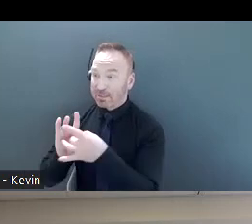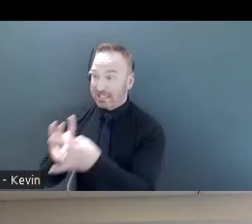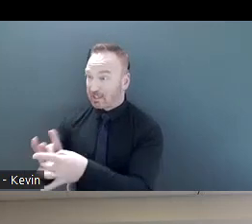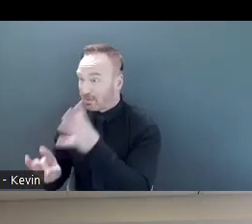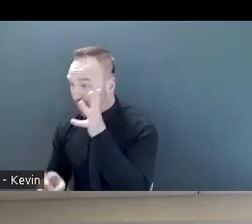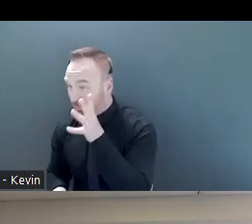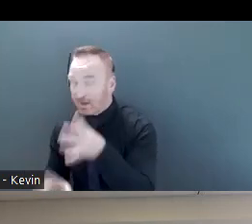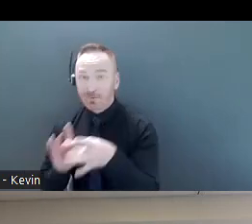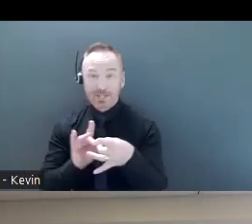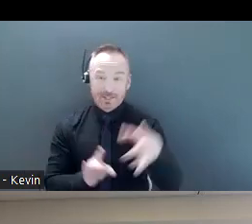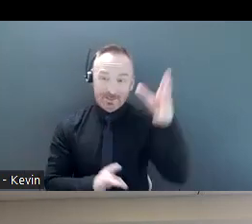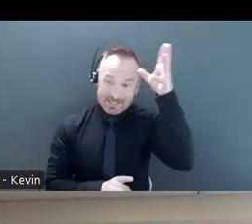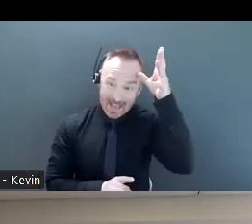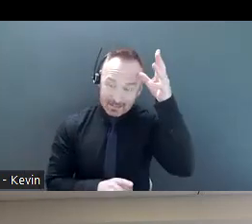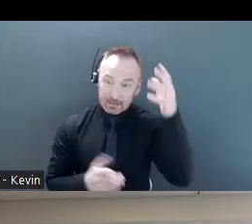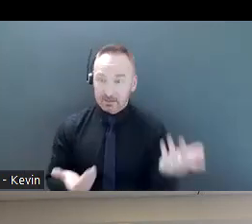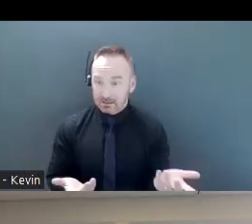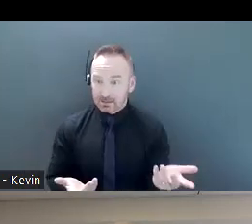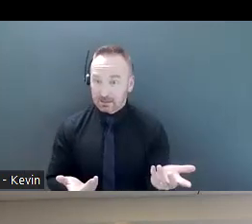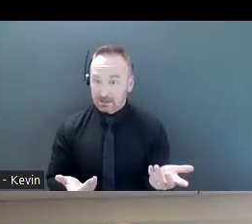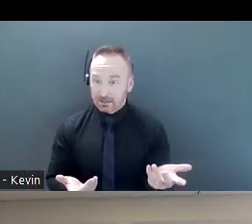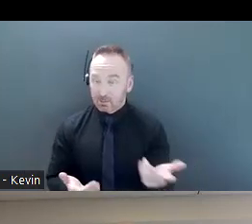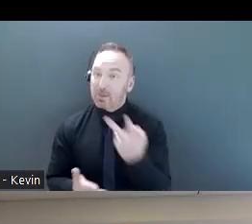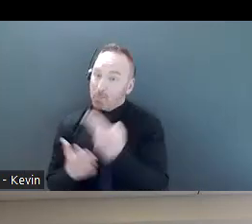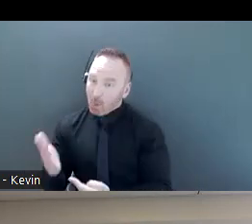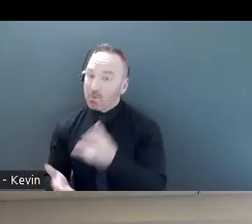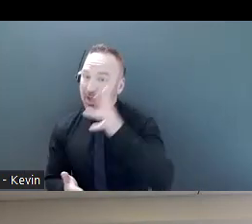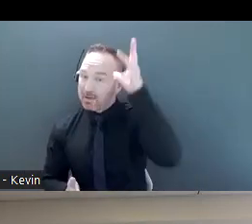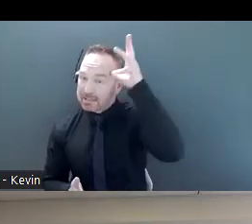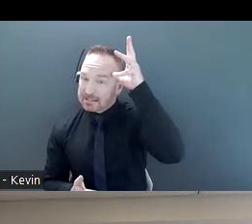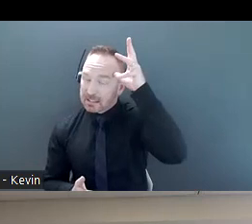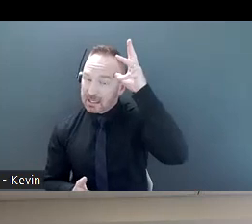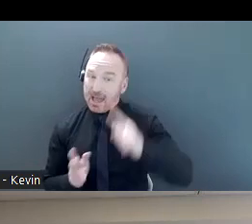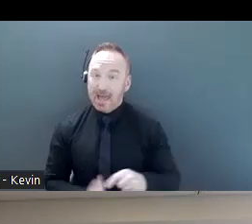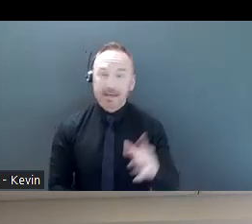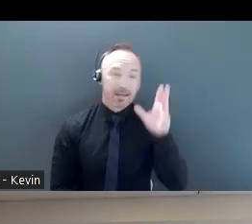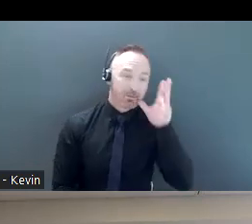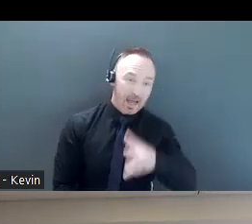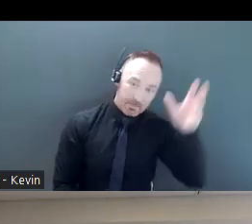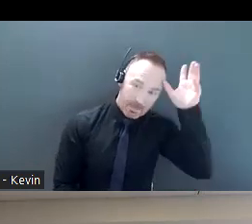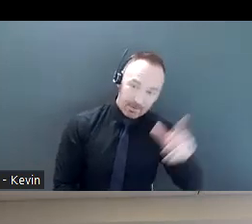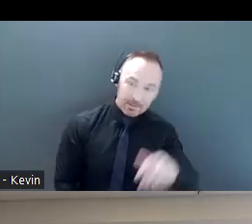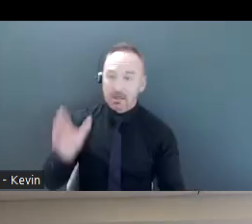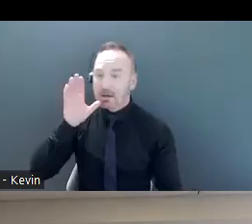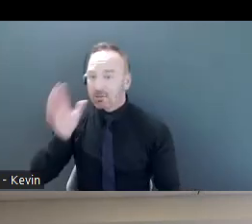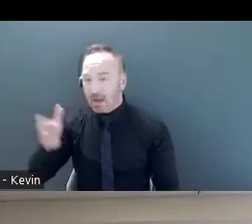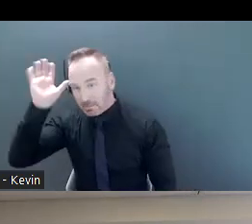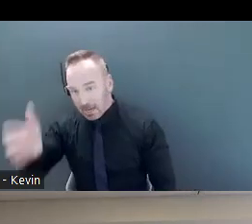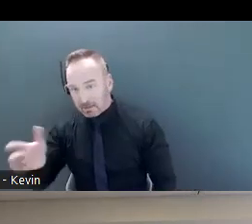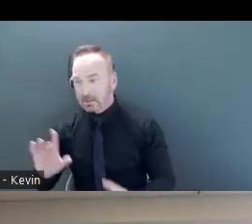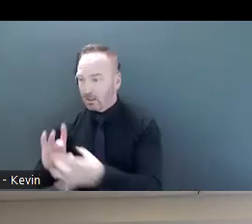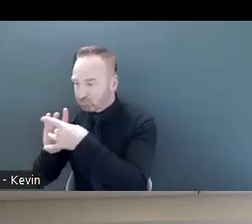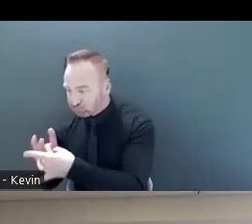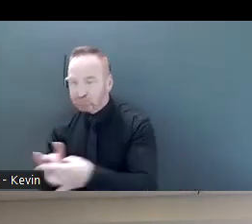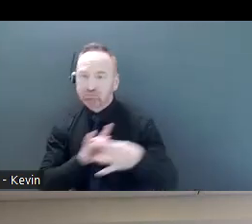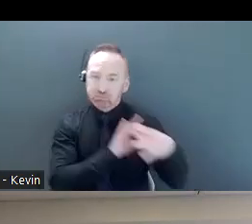of children to have a relationship with all their grandparents. That's where people are starting off from. And you need to remember that when I